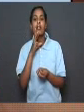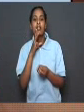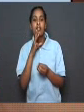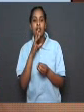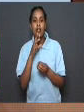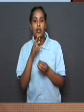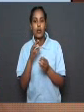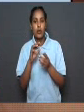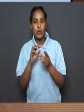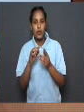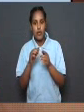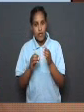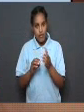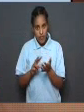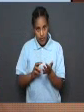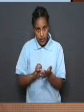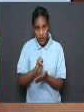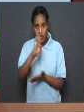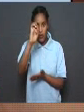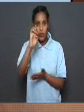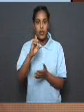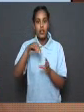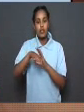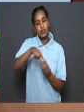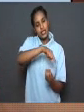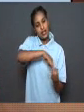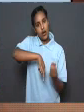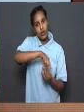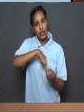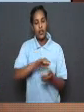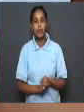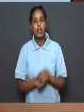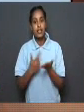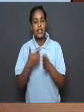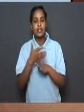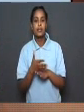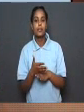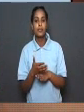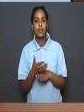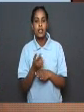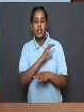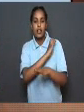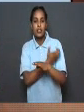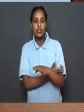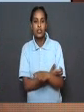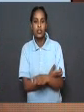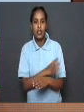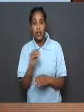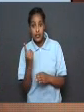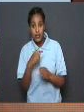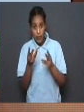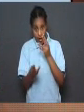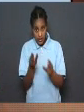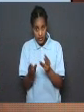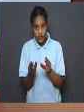would begin to evaporate into the surroundings. Thus, the energy and the